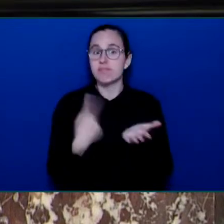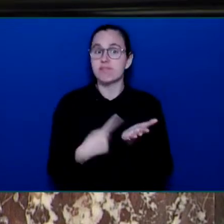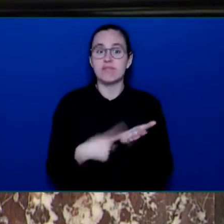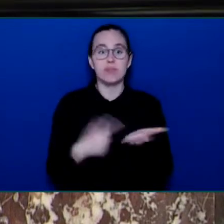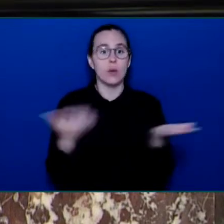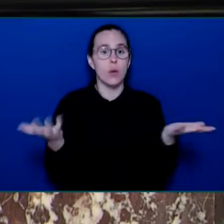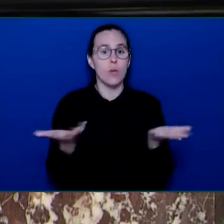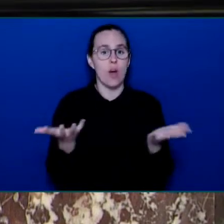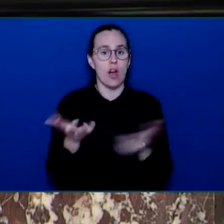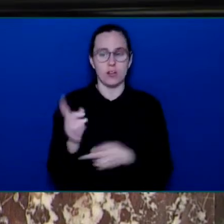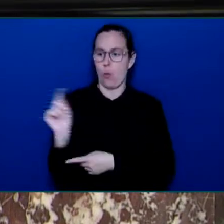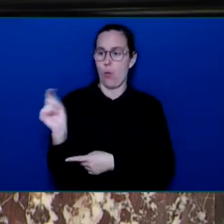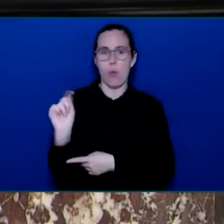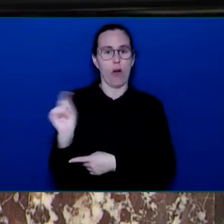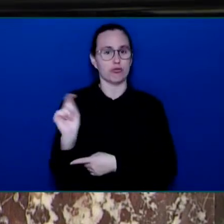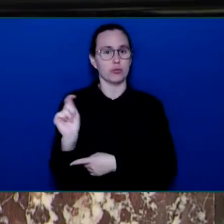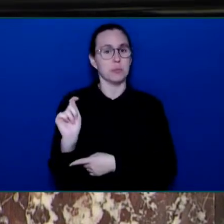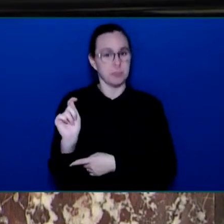Legislative Assembly.